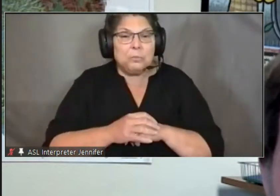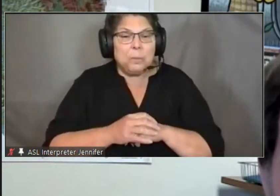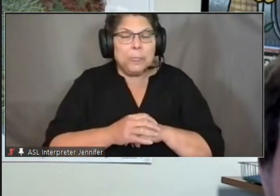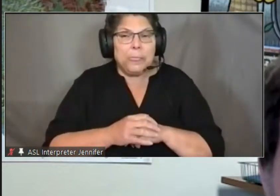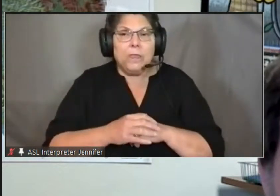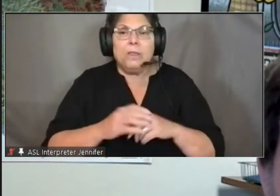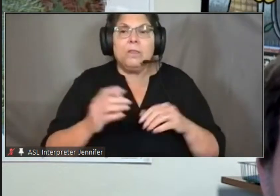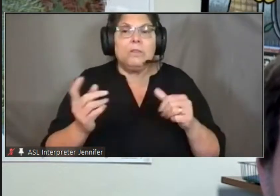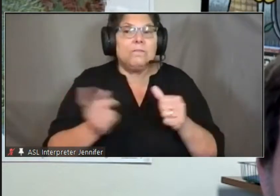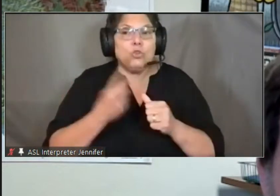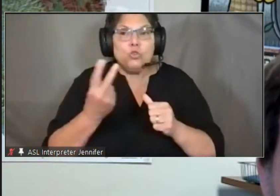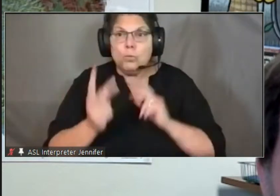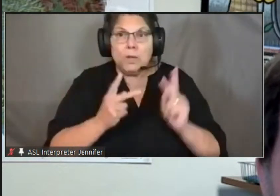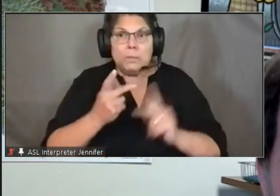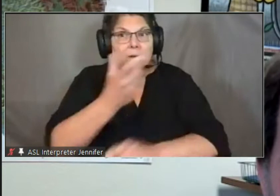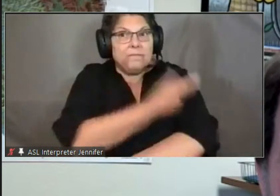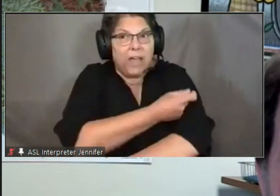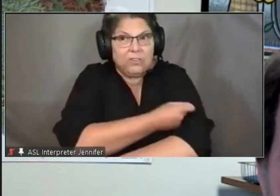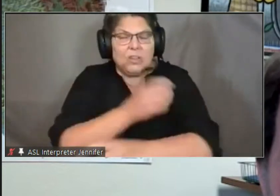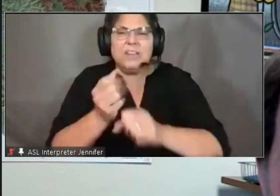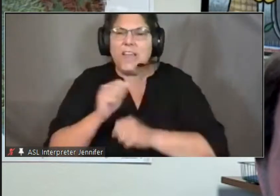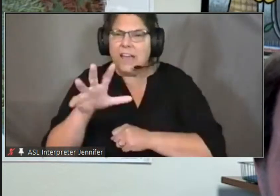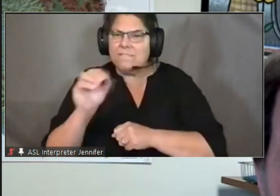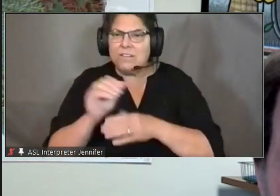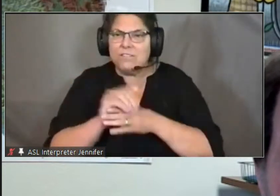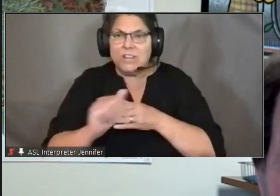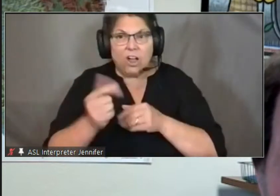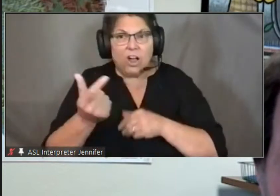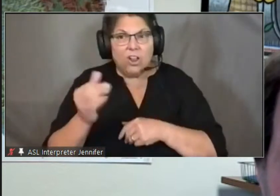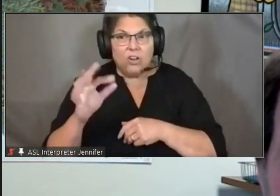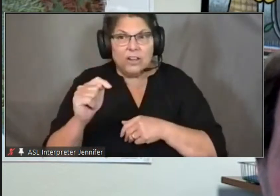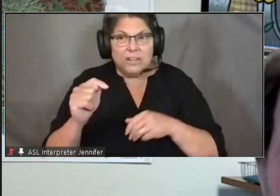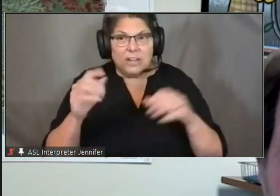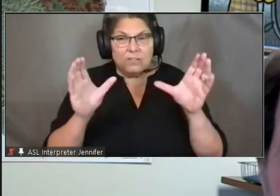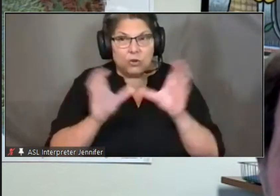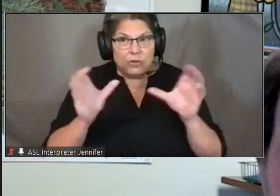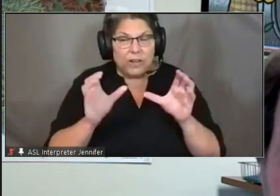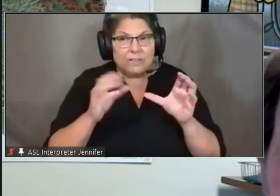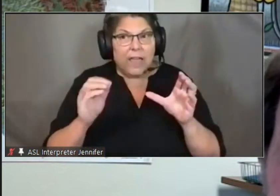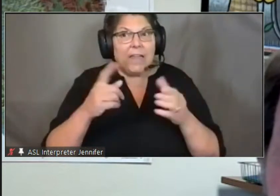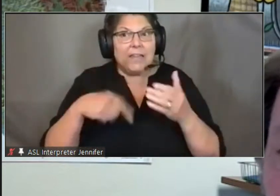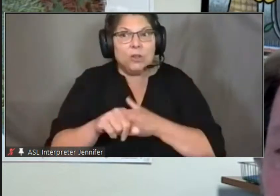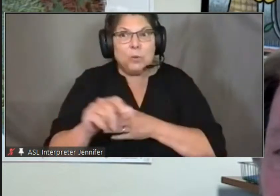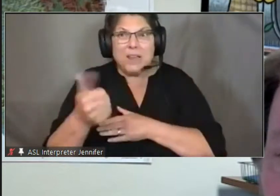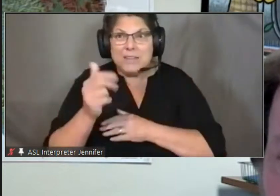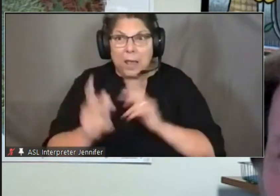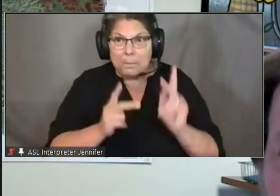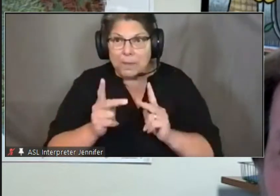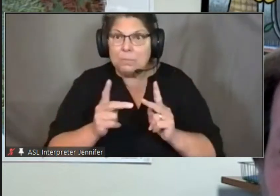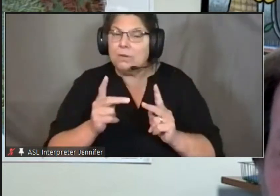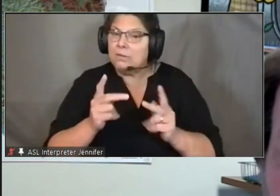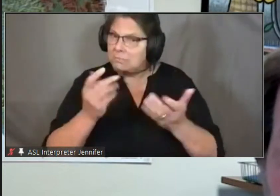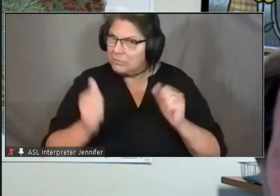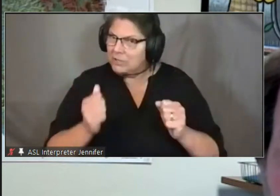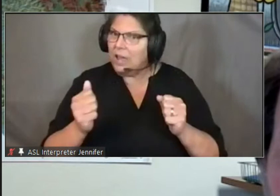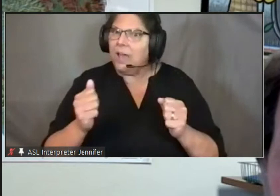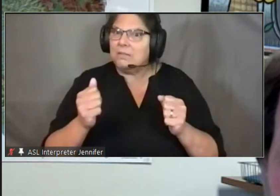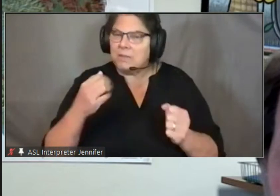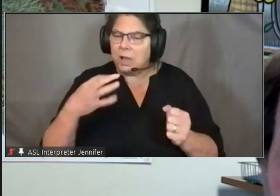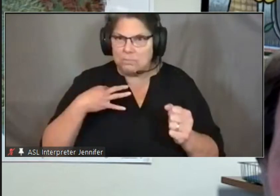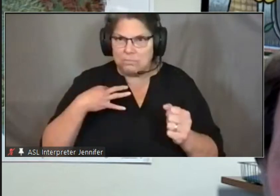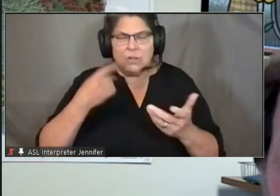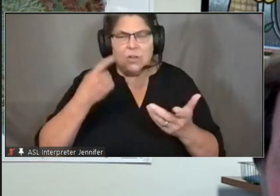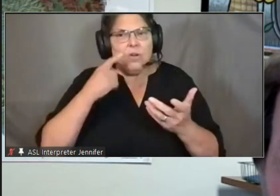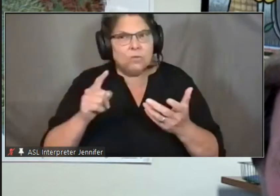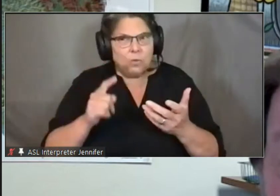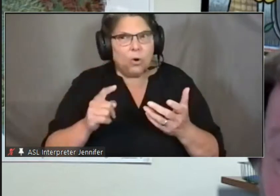gift certificates. And next week, 10 people will qualify for the final raffle of